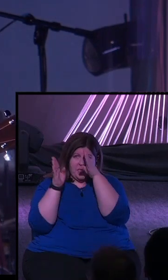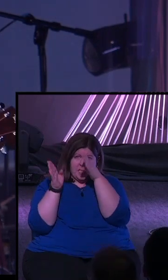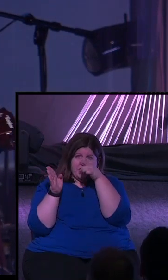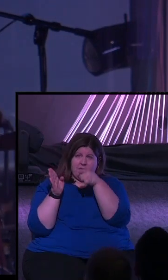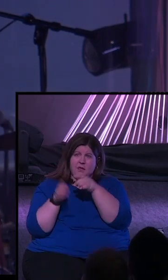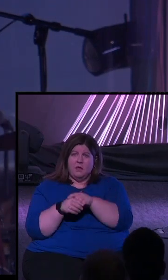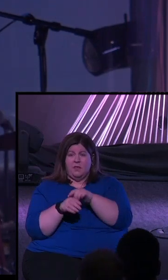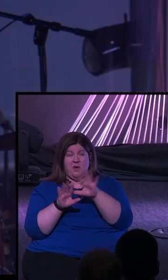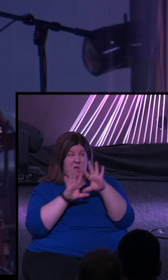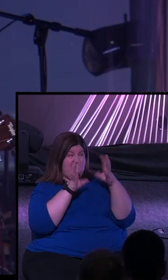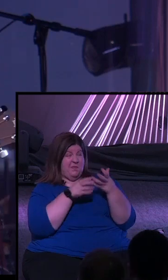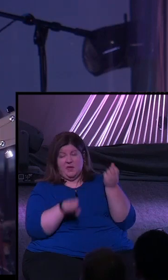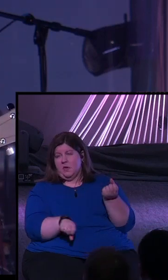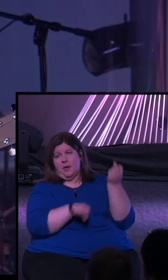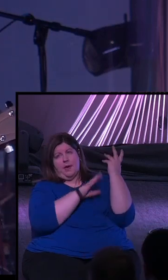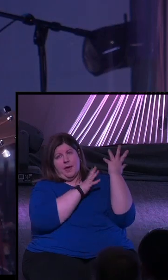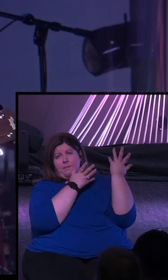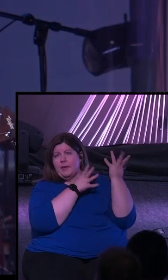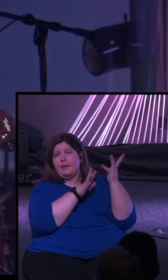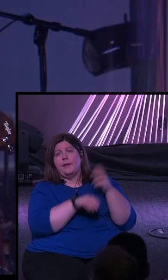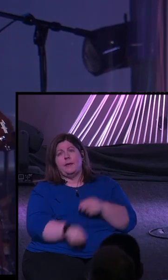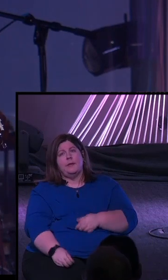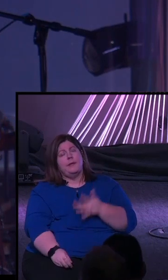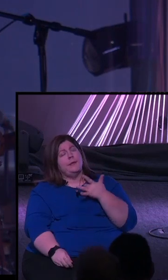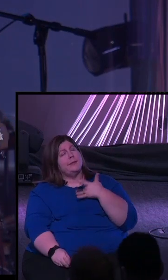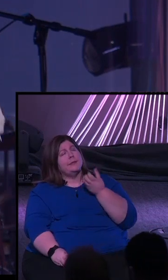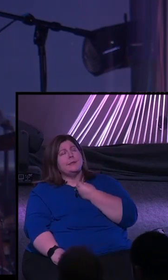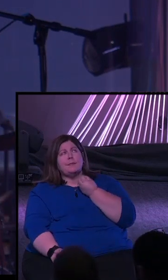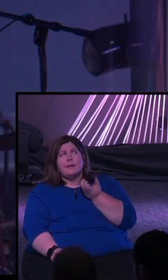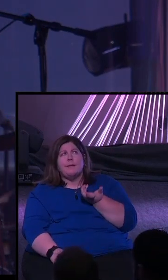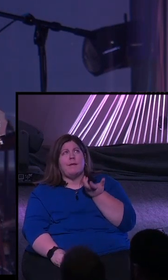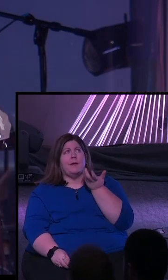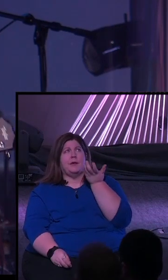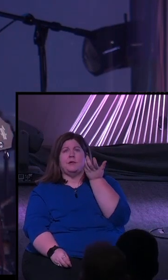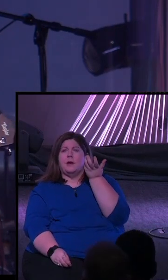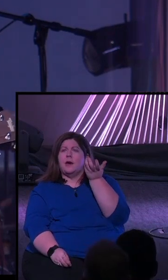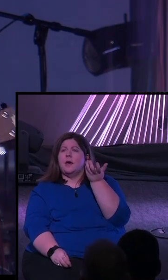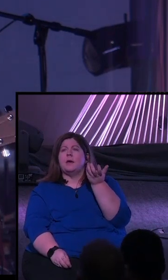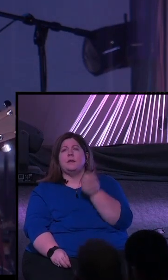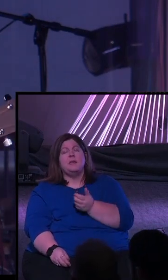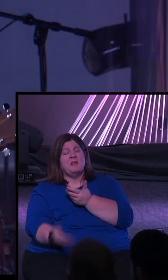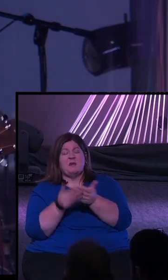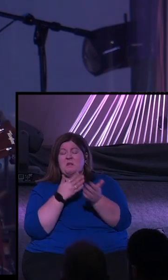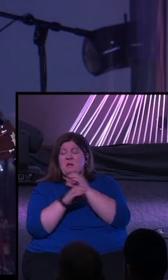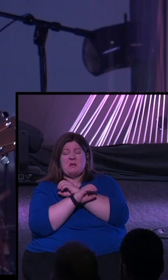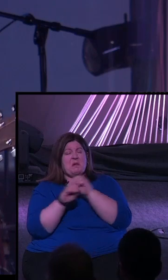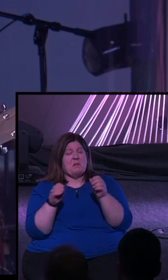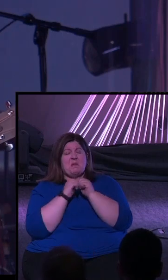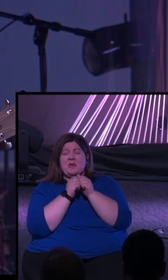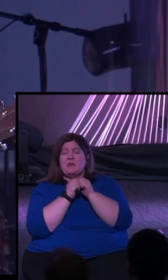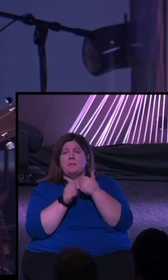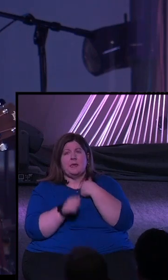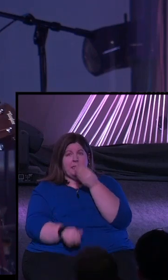me, the world behind me. This is my heart cry, though none